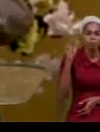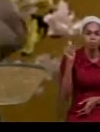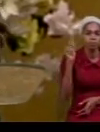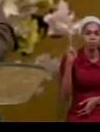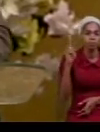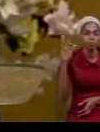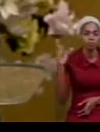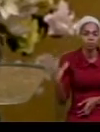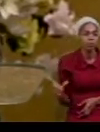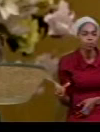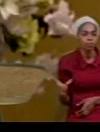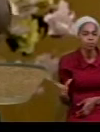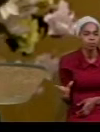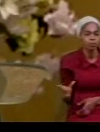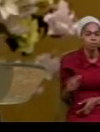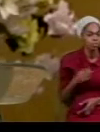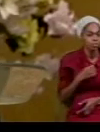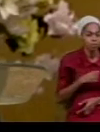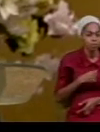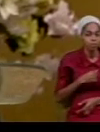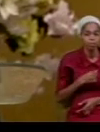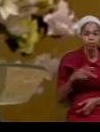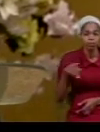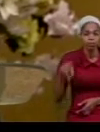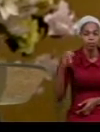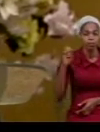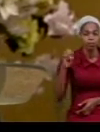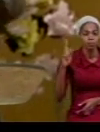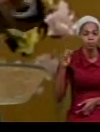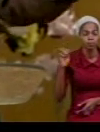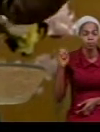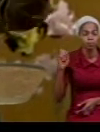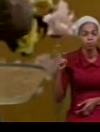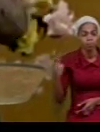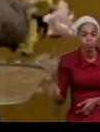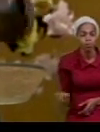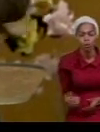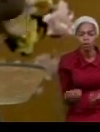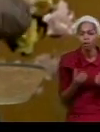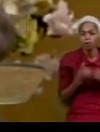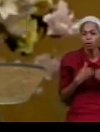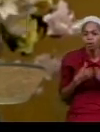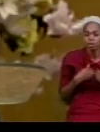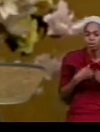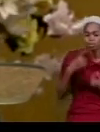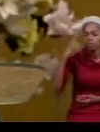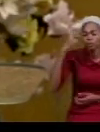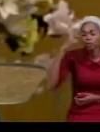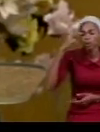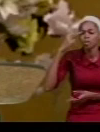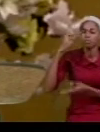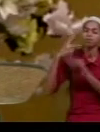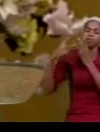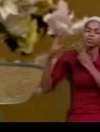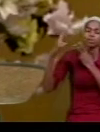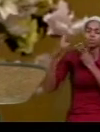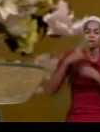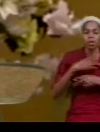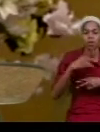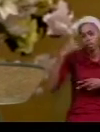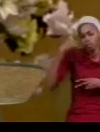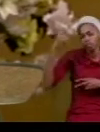fell into a trance, and a lot of these unclean animals were there. And